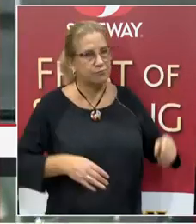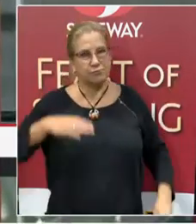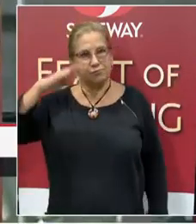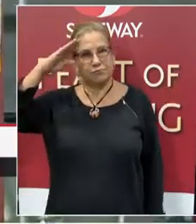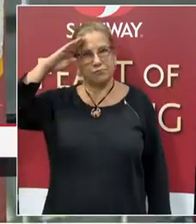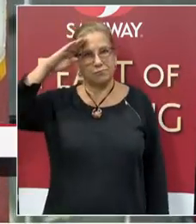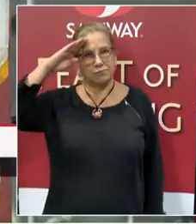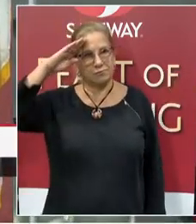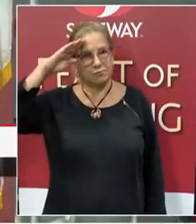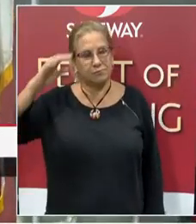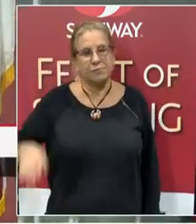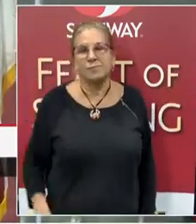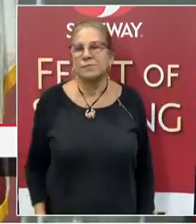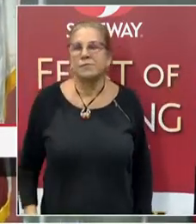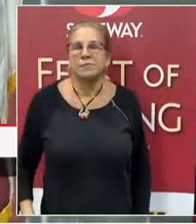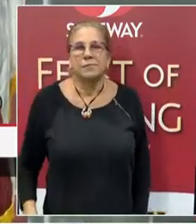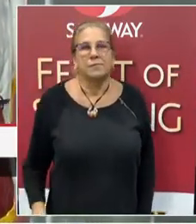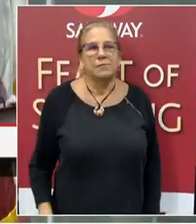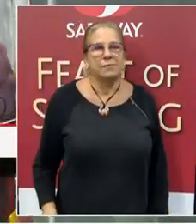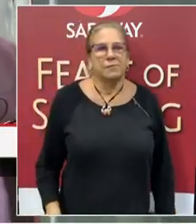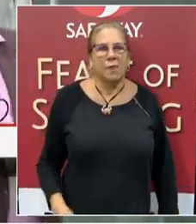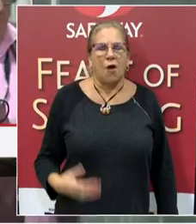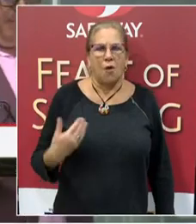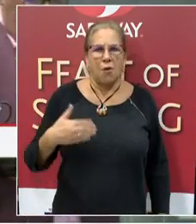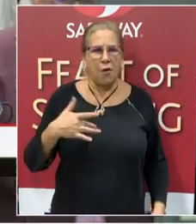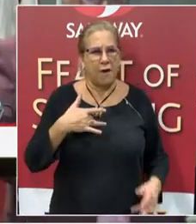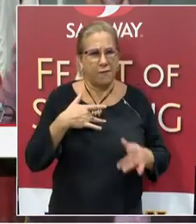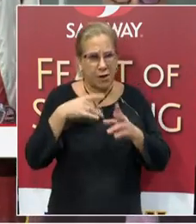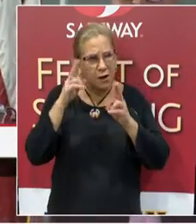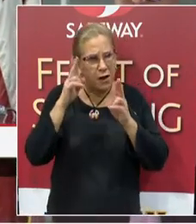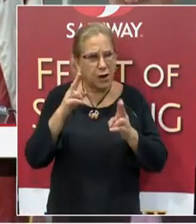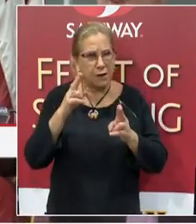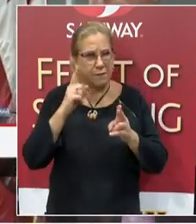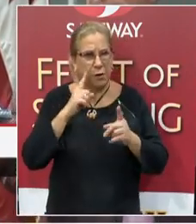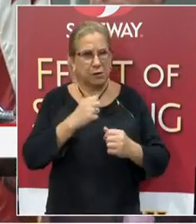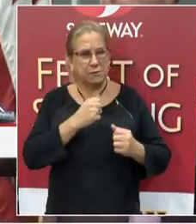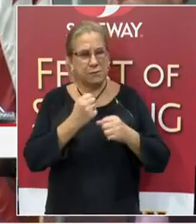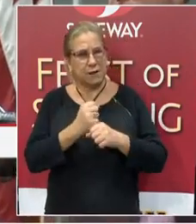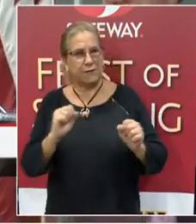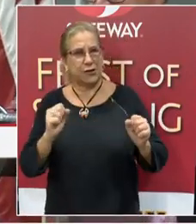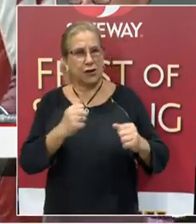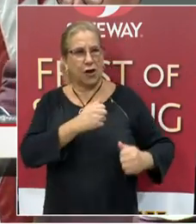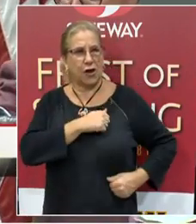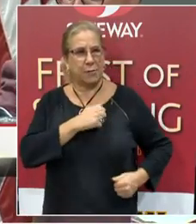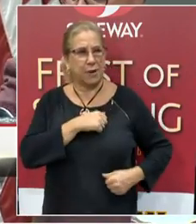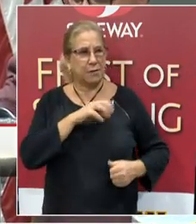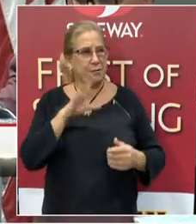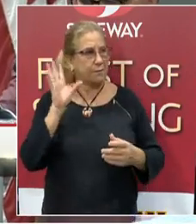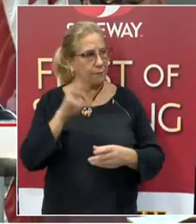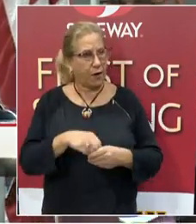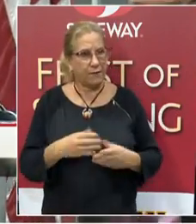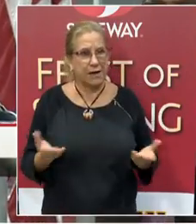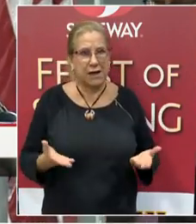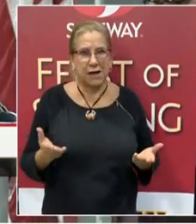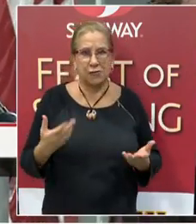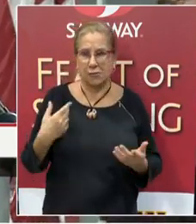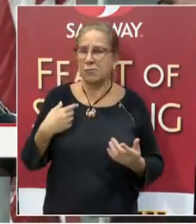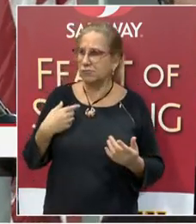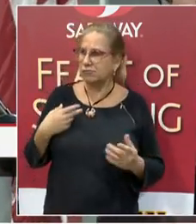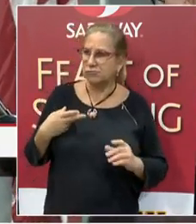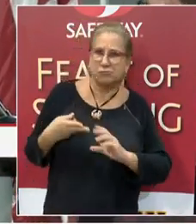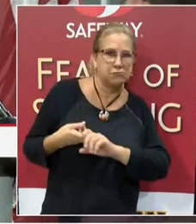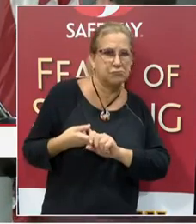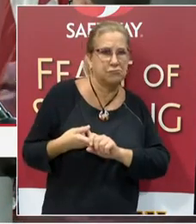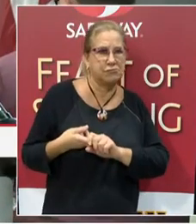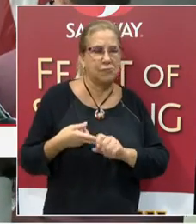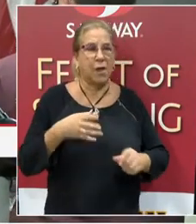It's an honor for the Salvation Army to be part of this annual event. We're delighted to be able to help with the mobilization of